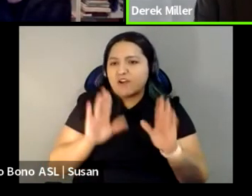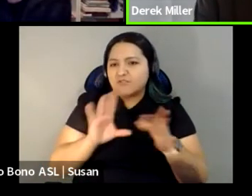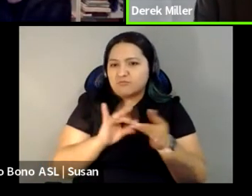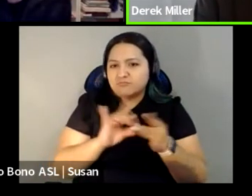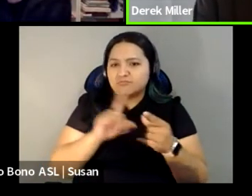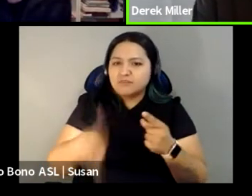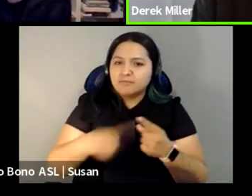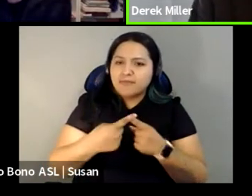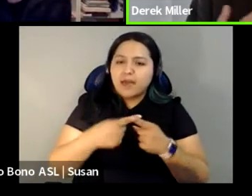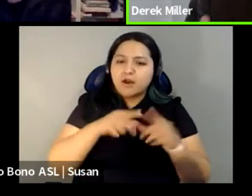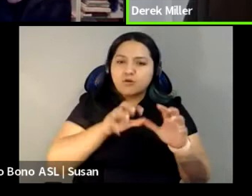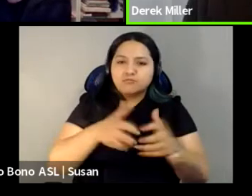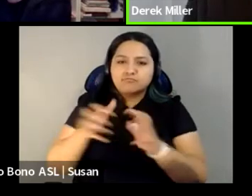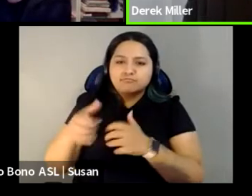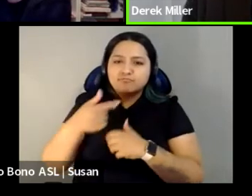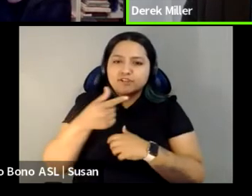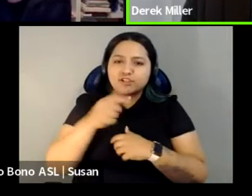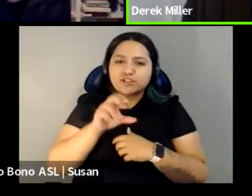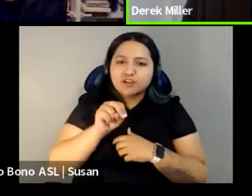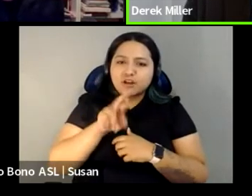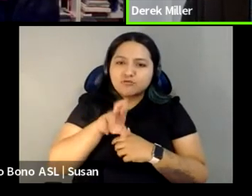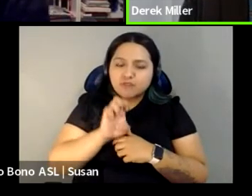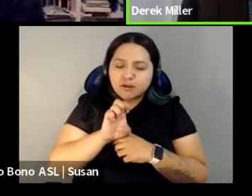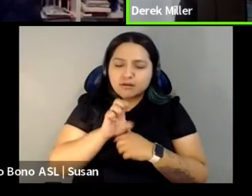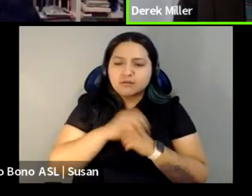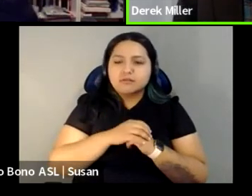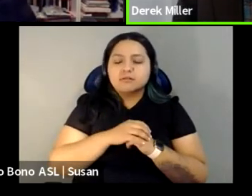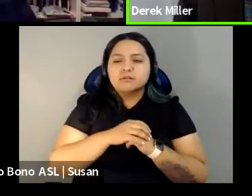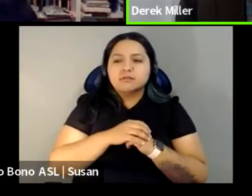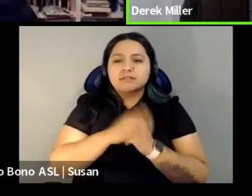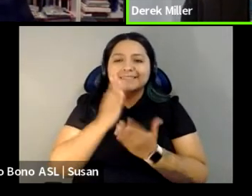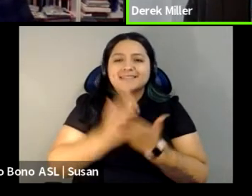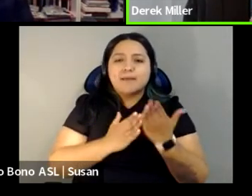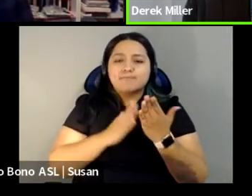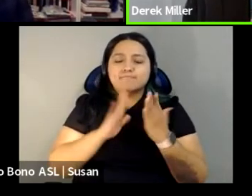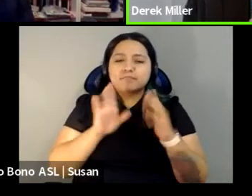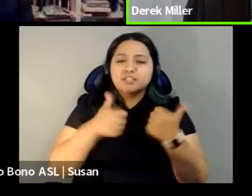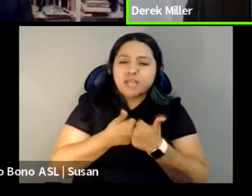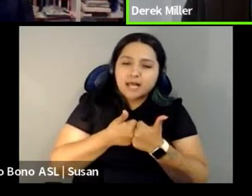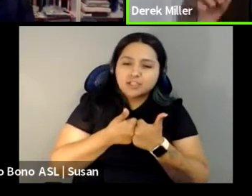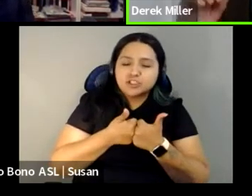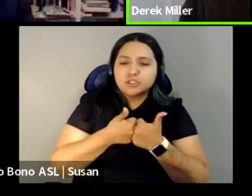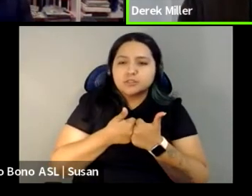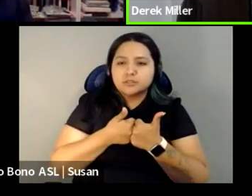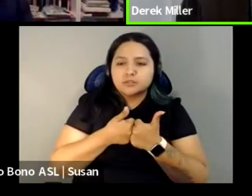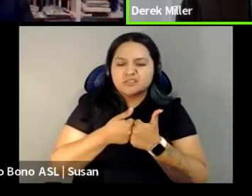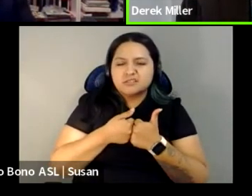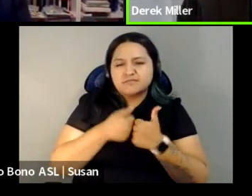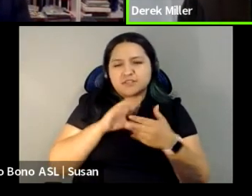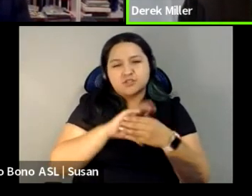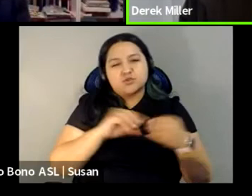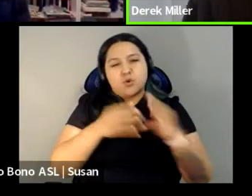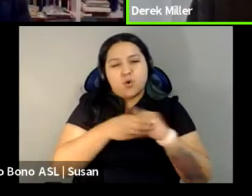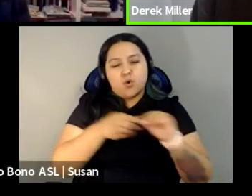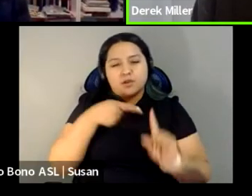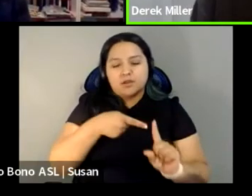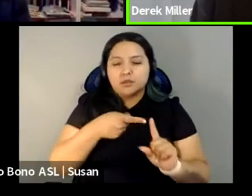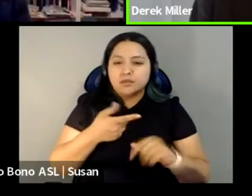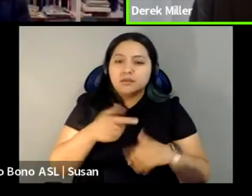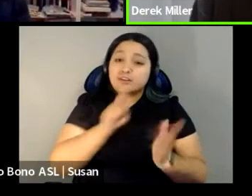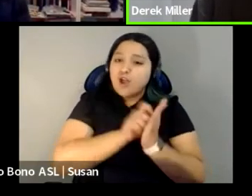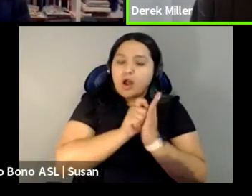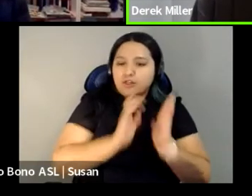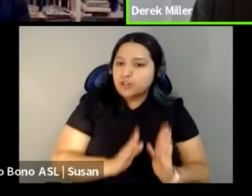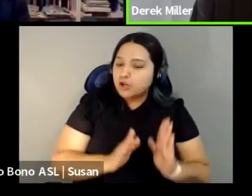and how's a poppin'. And I think one of the challenges and implications of this story, and Brent works so hard to get us there,